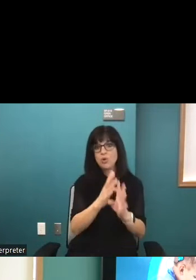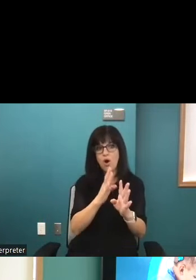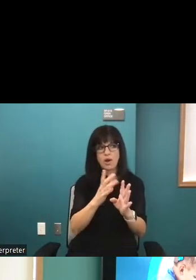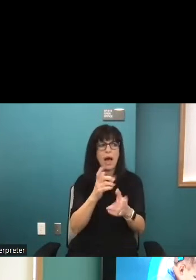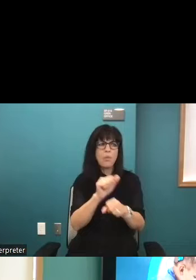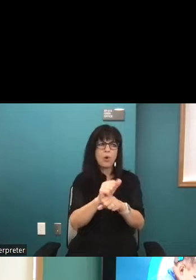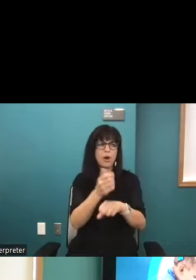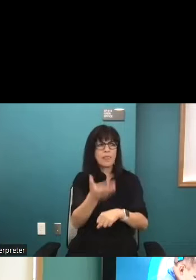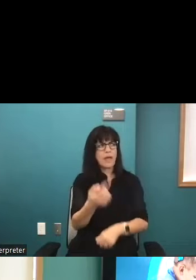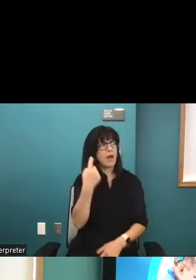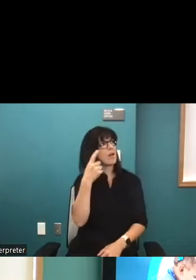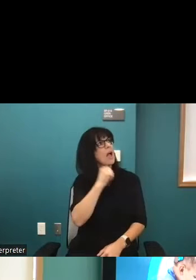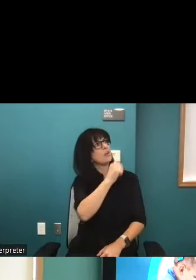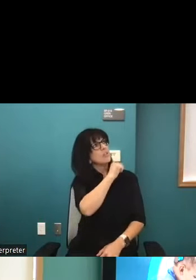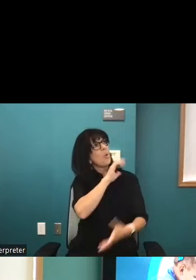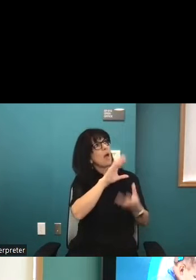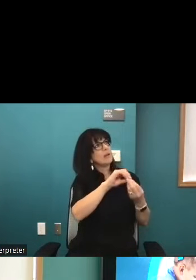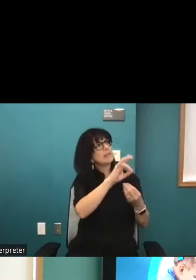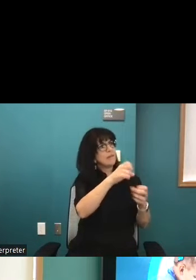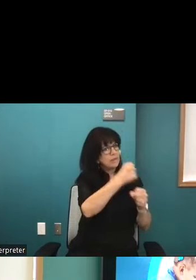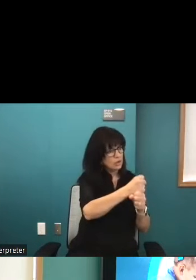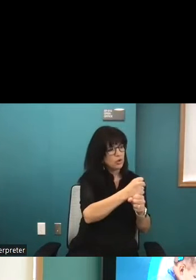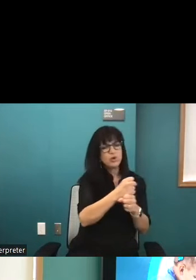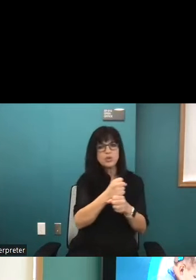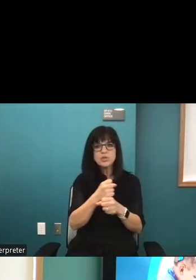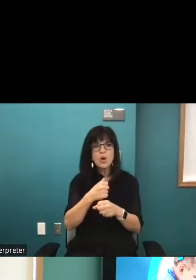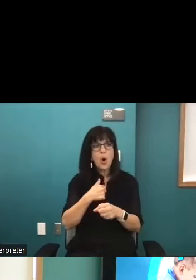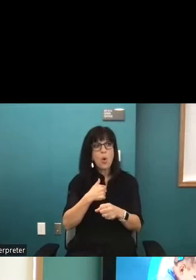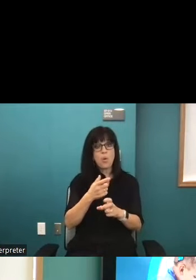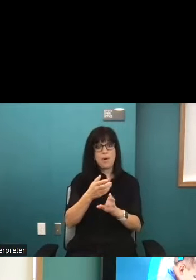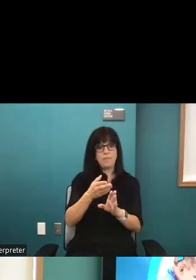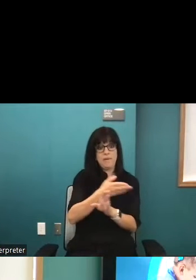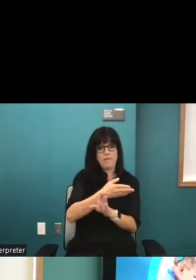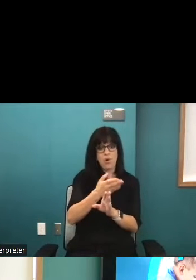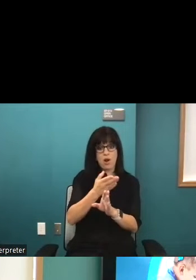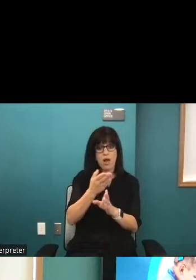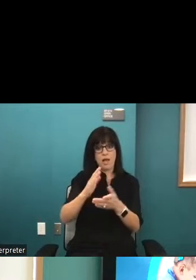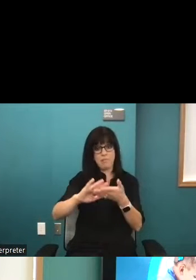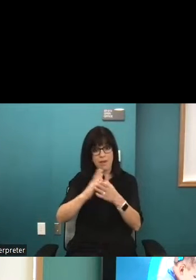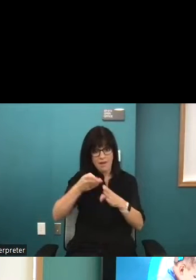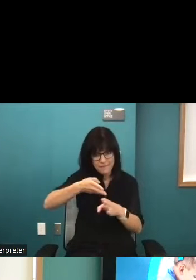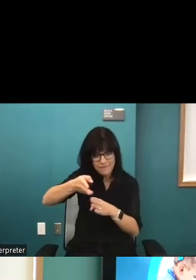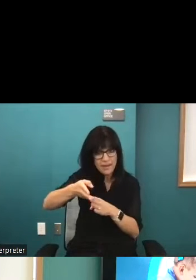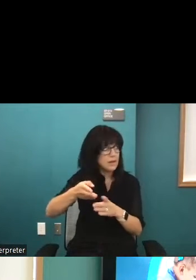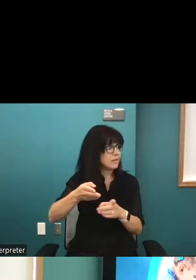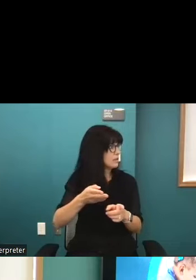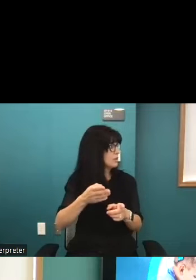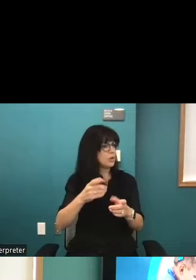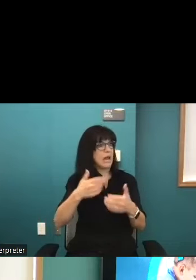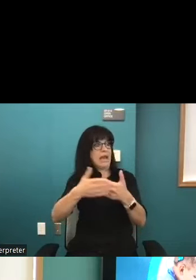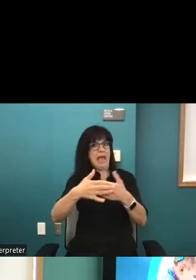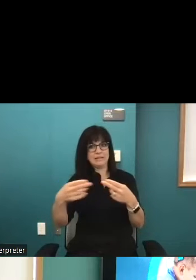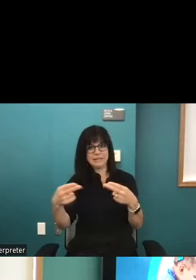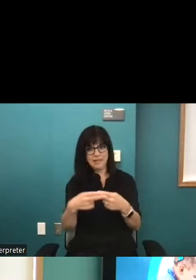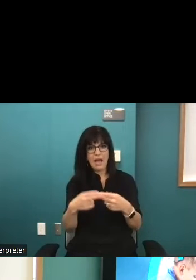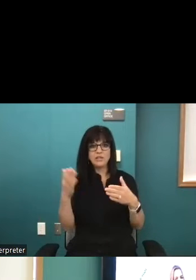for, well, Arizona a total of 7 years. So prior getting into the field, and you can turn my slide, I'm